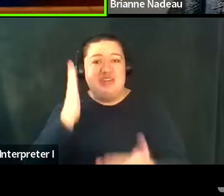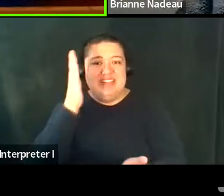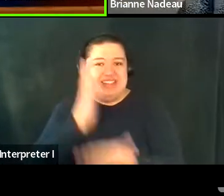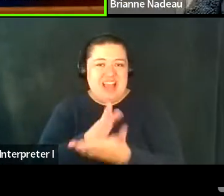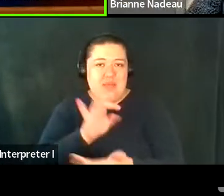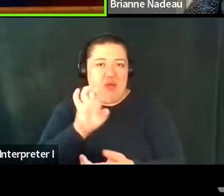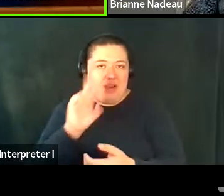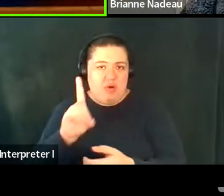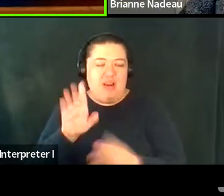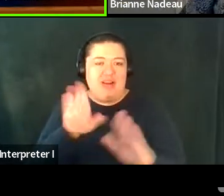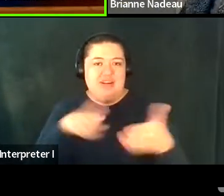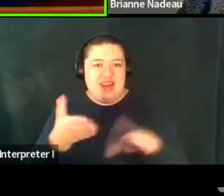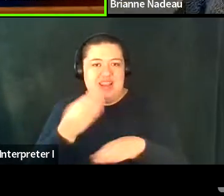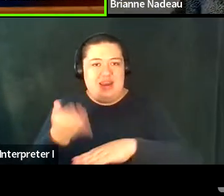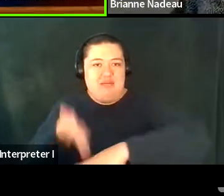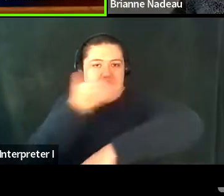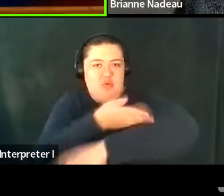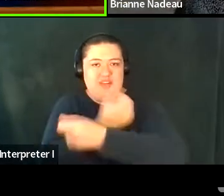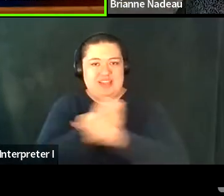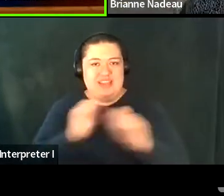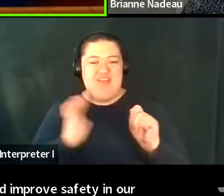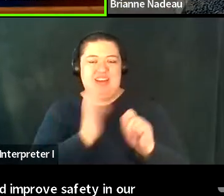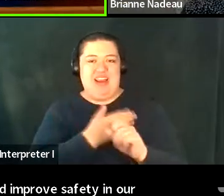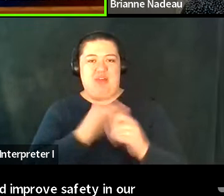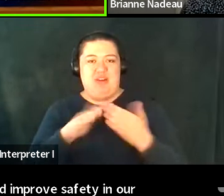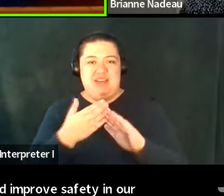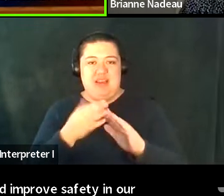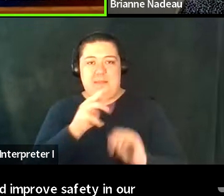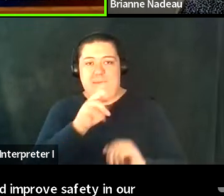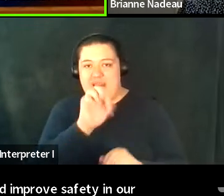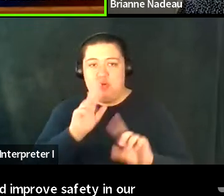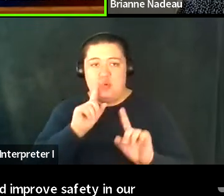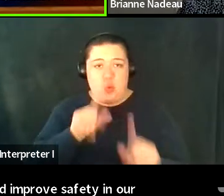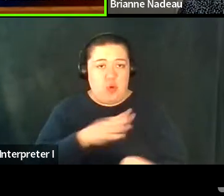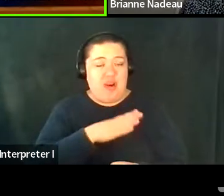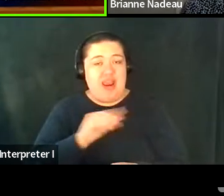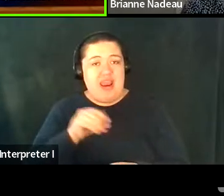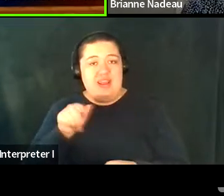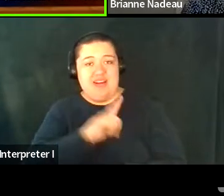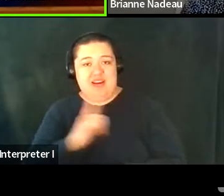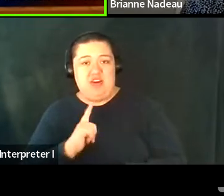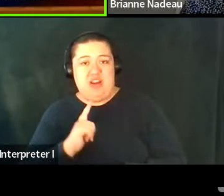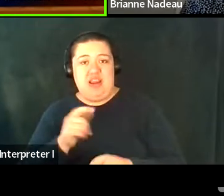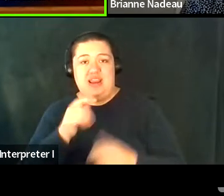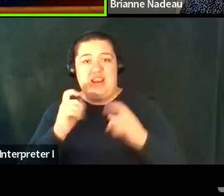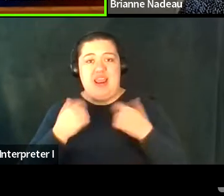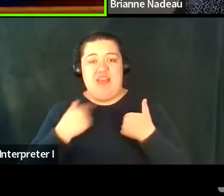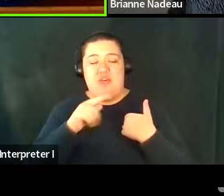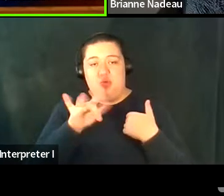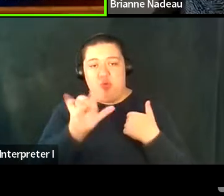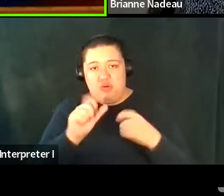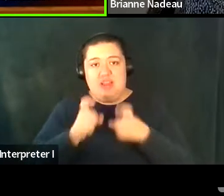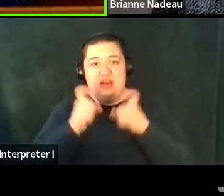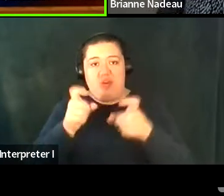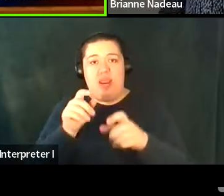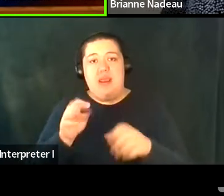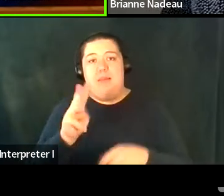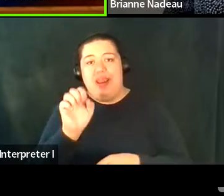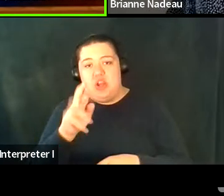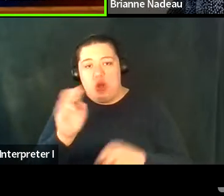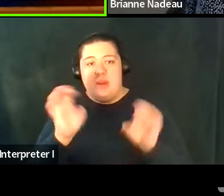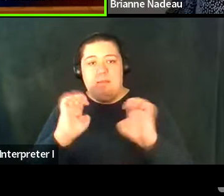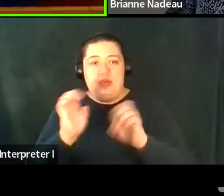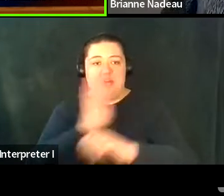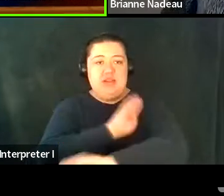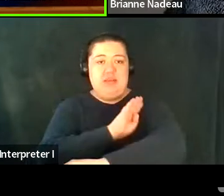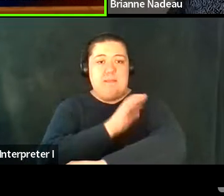improve safety in our city. The mayor's order and this emergency legislation are tools that grant the mayor emergency powers to respond to these